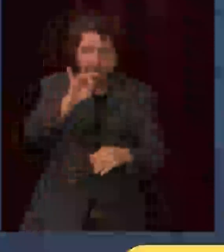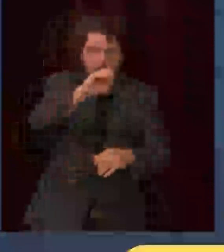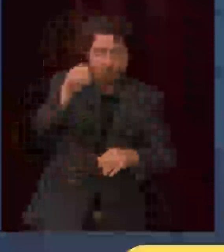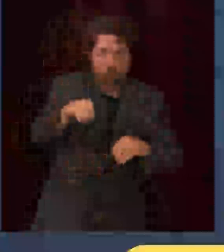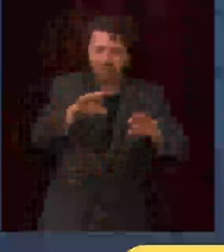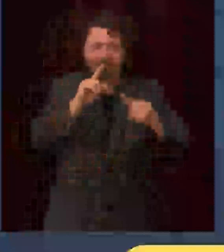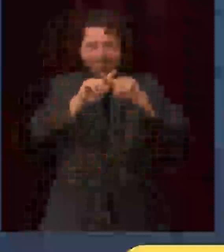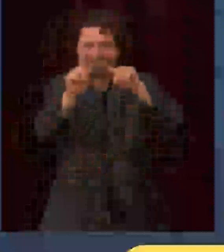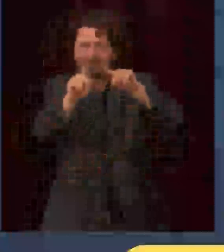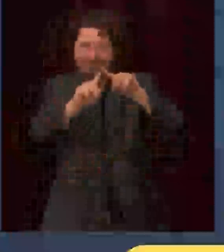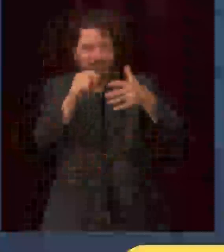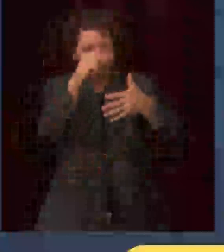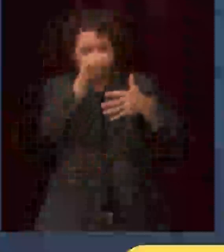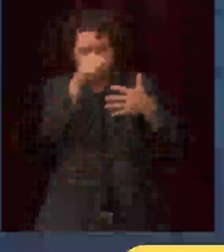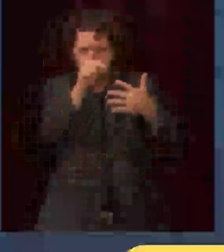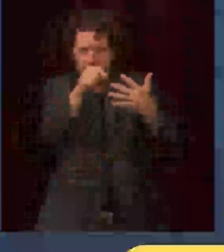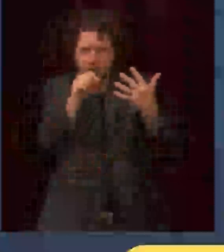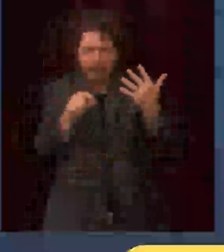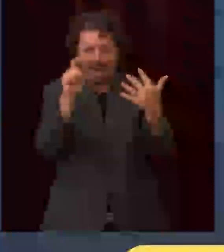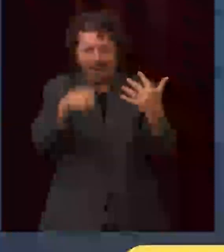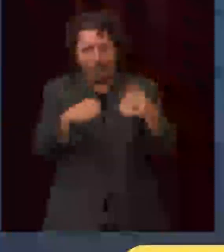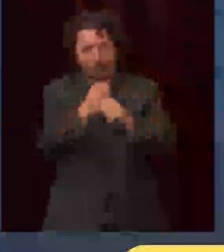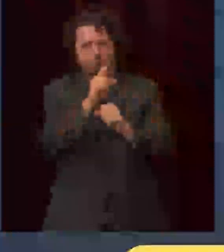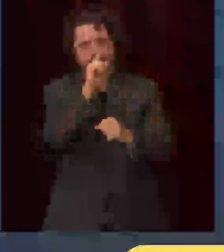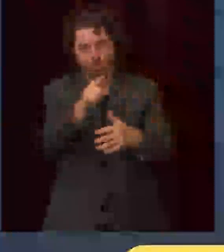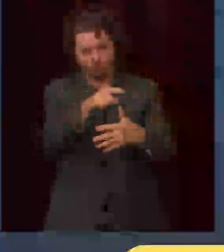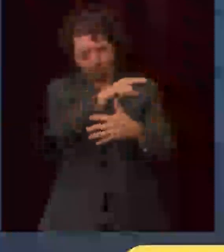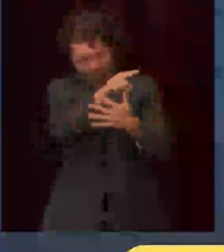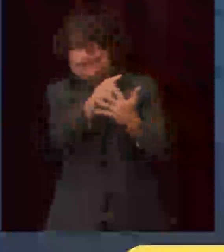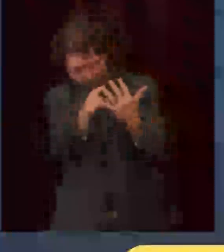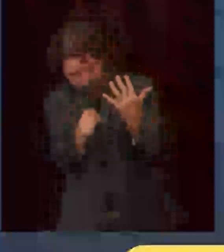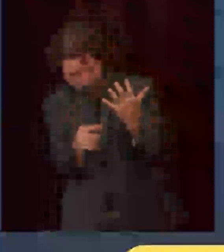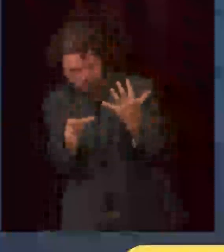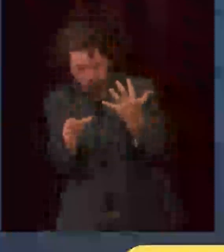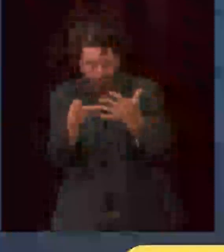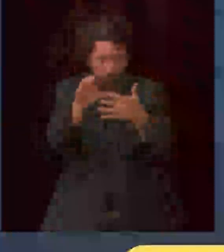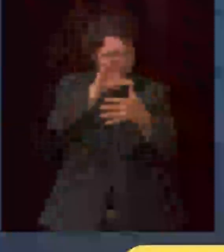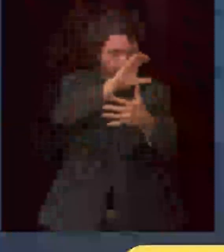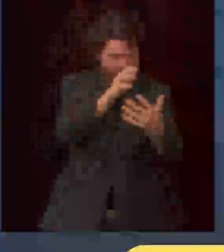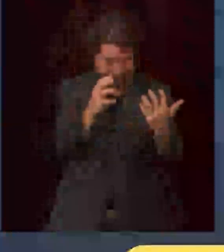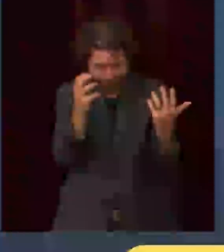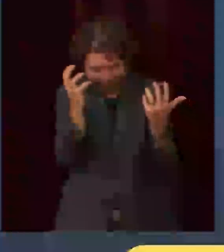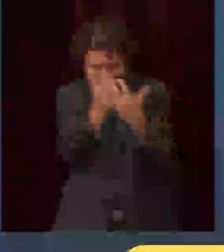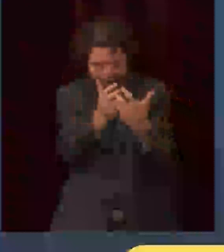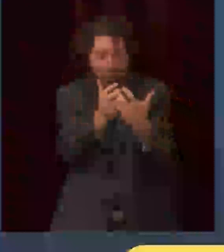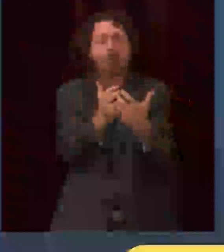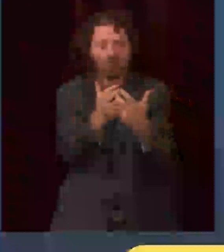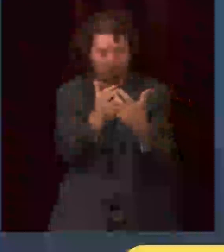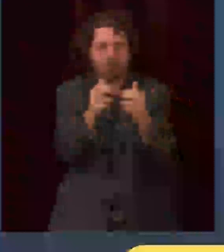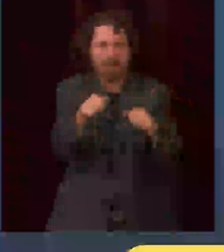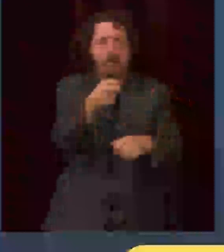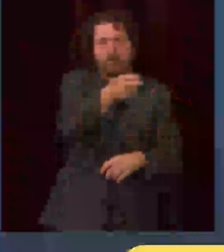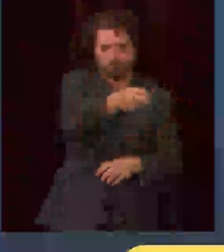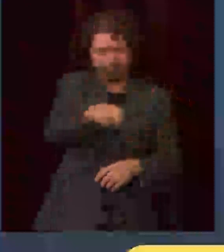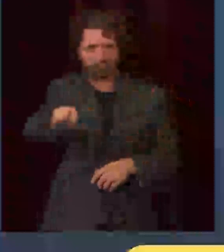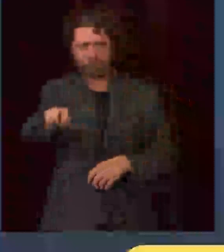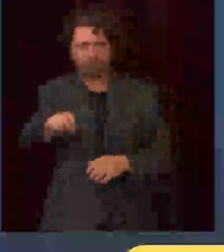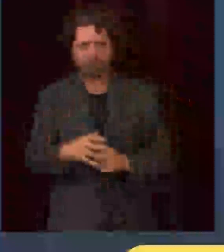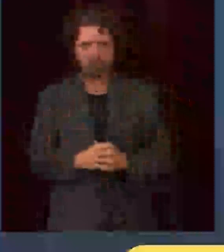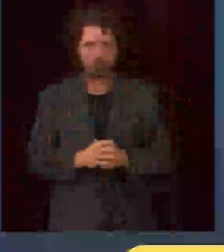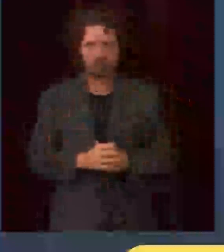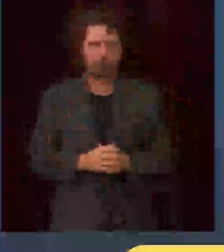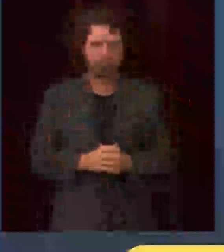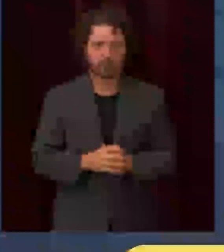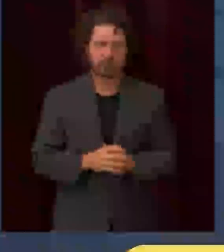And similar to what the governor just said, if somebody's in phase 2 or 3 and we're seeing the situation decline,